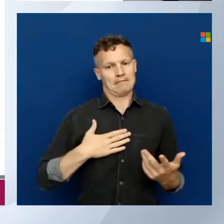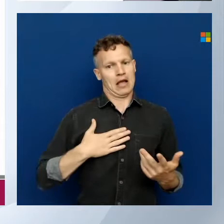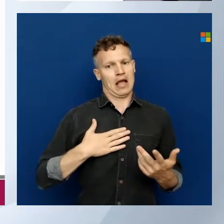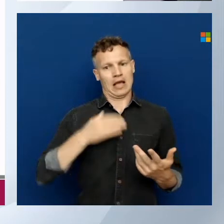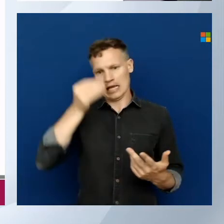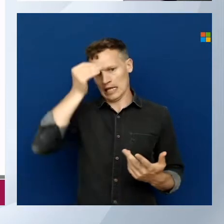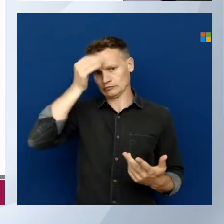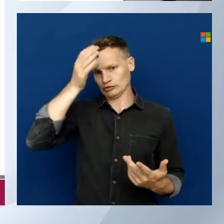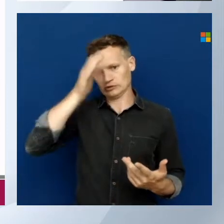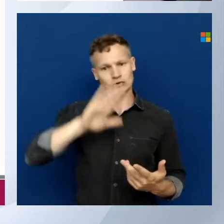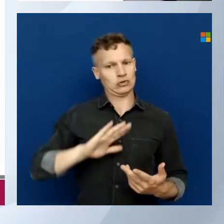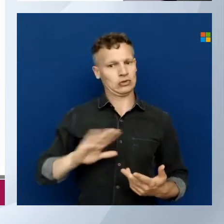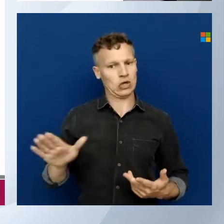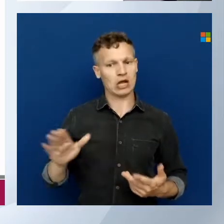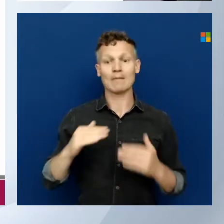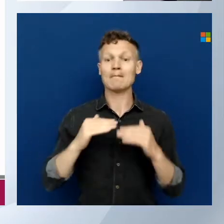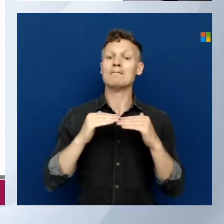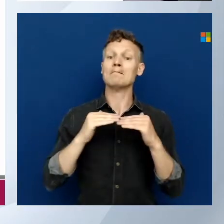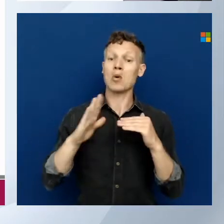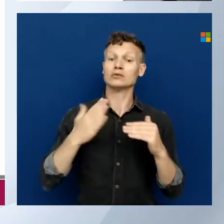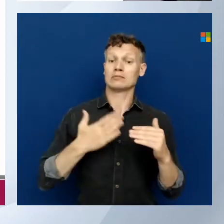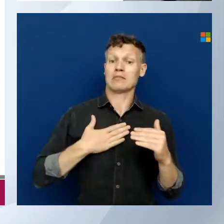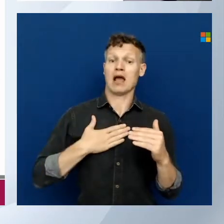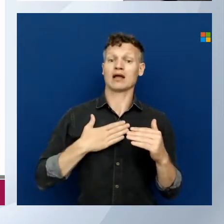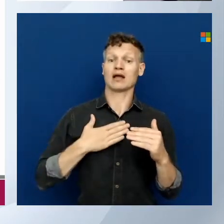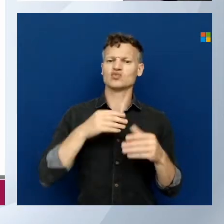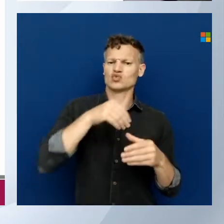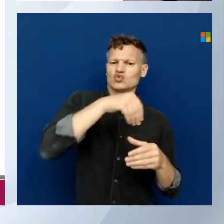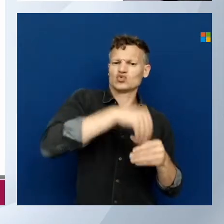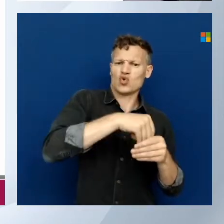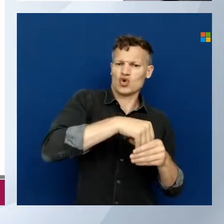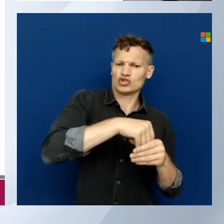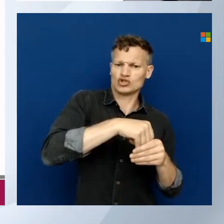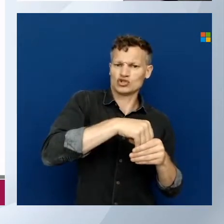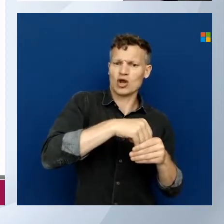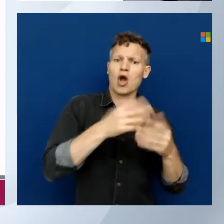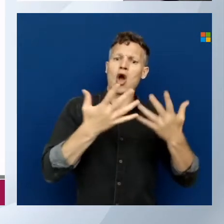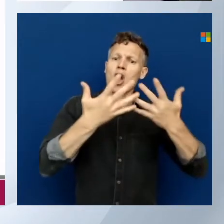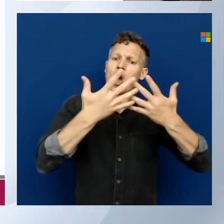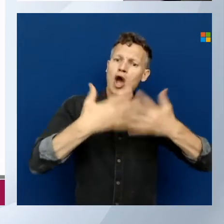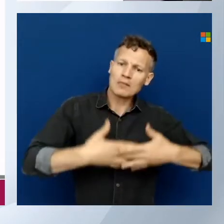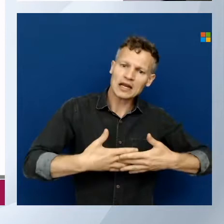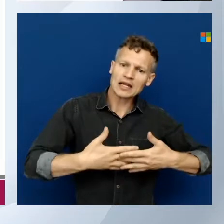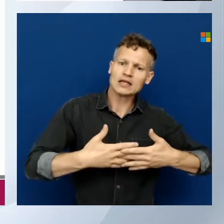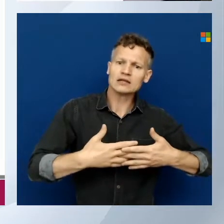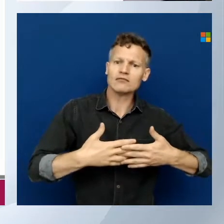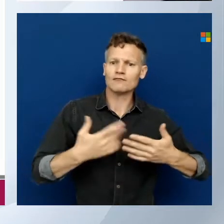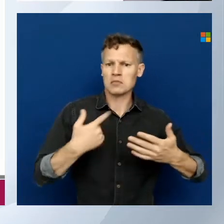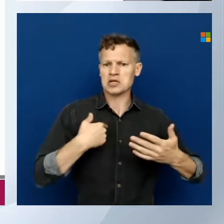is mostly focused on storage accounts, which makes it pretty comprehensible for me as well.